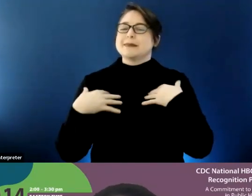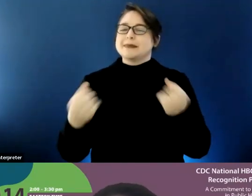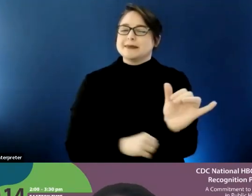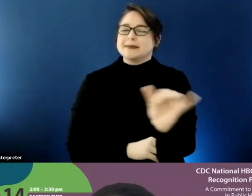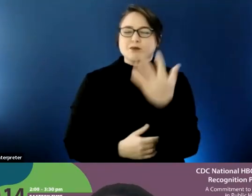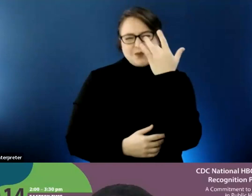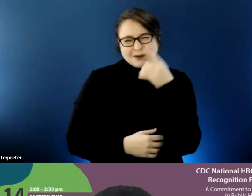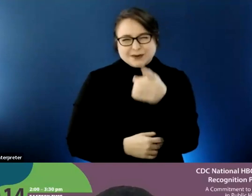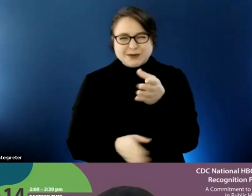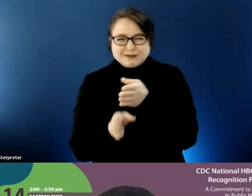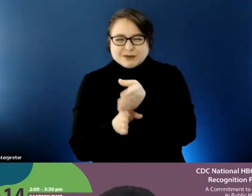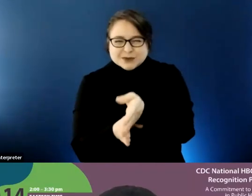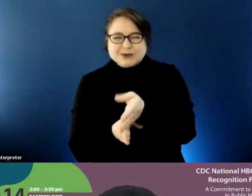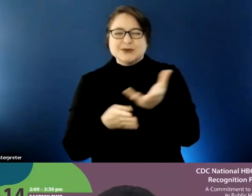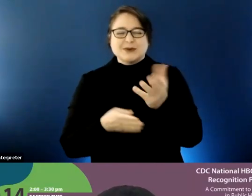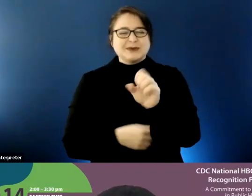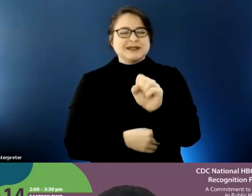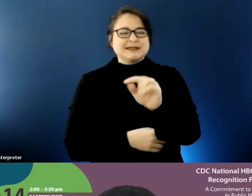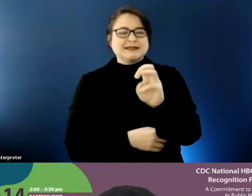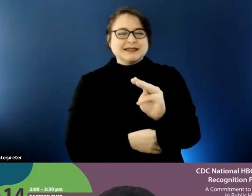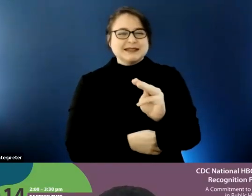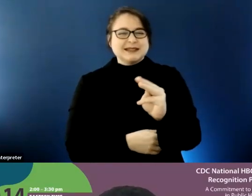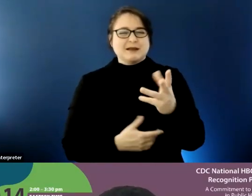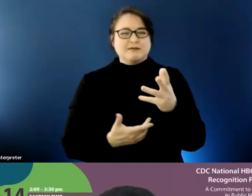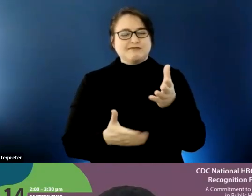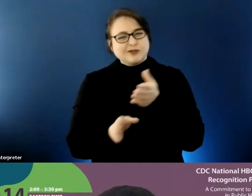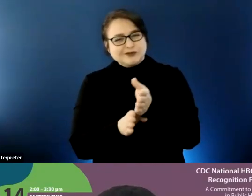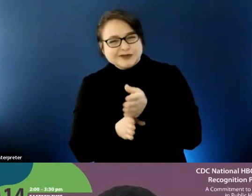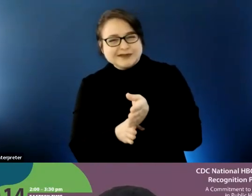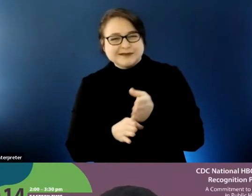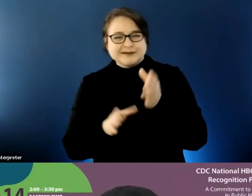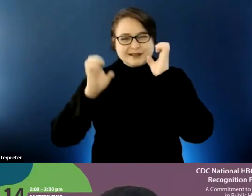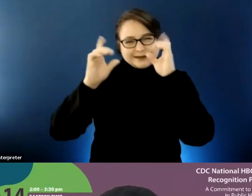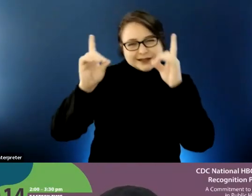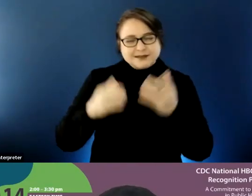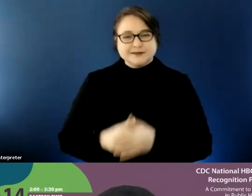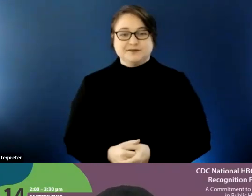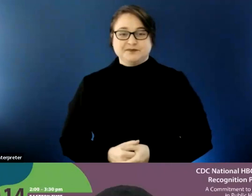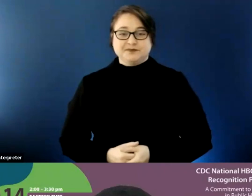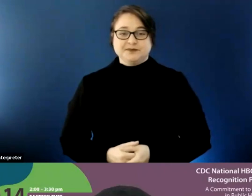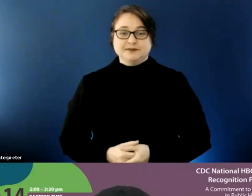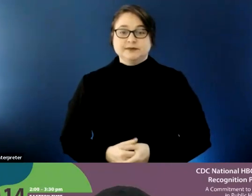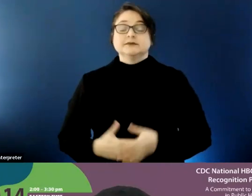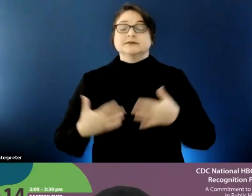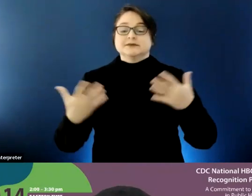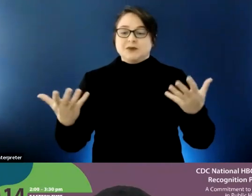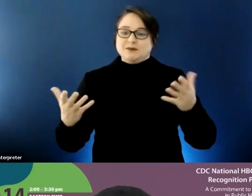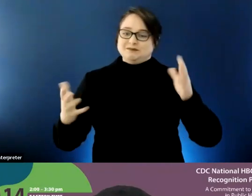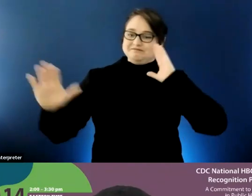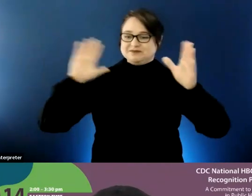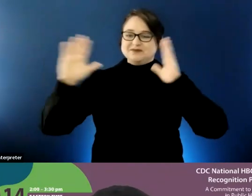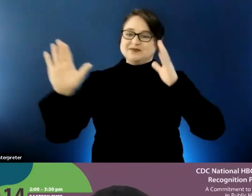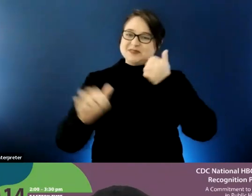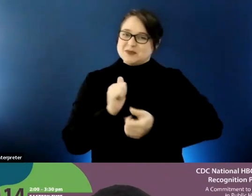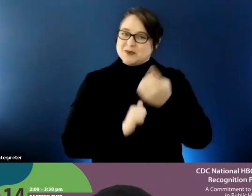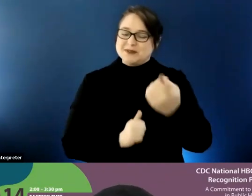or education? What was the impetus for that? Talk to us about that. Well, greetings everyone. And I just wanna say